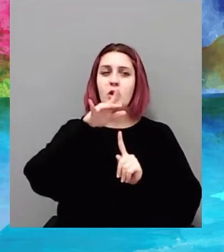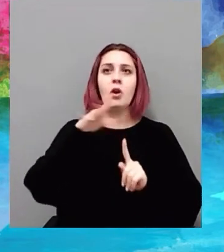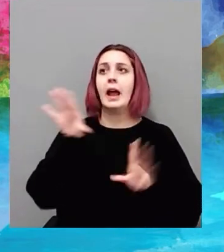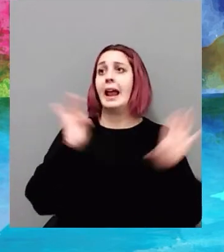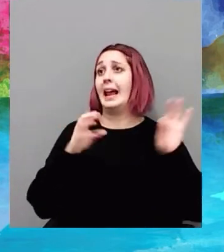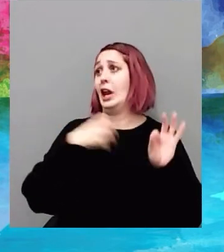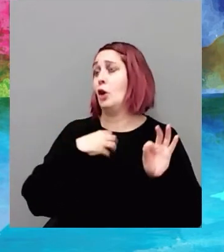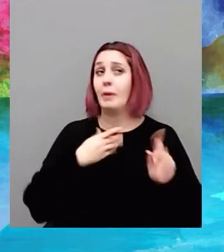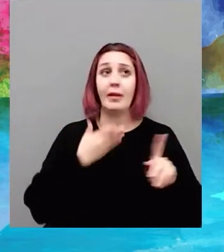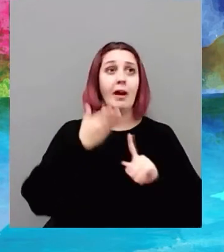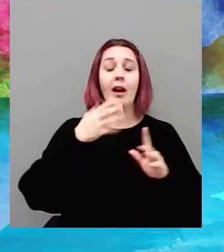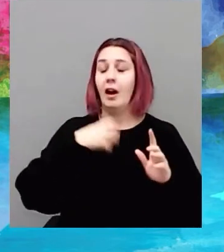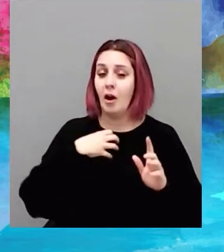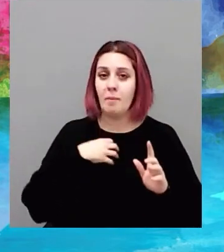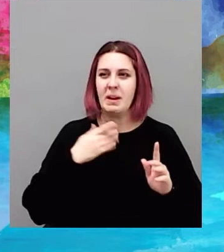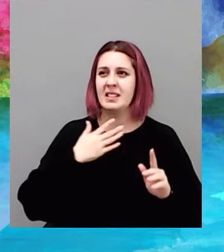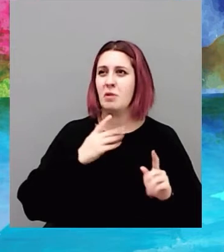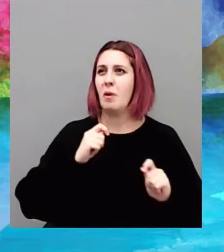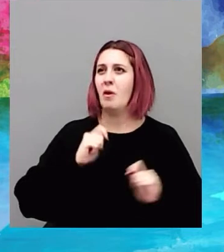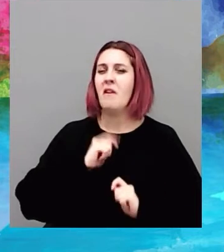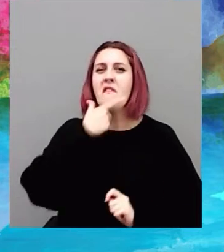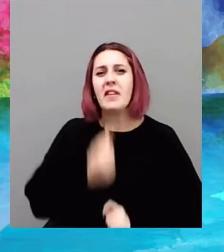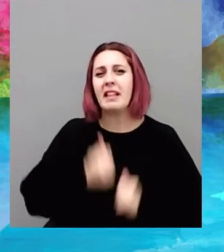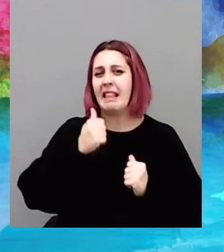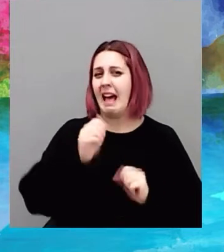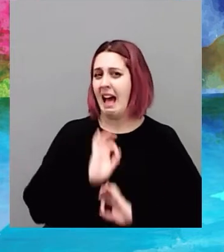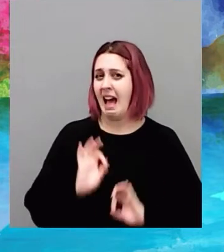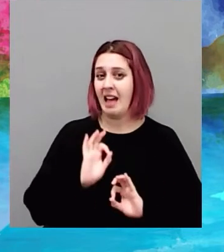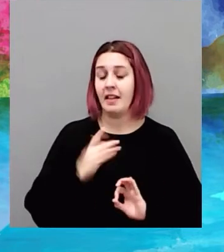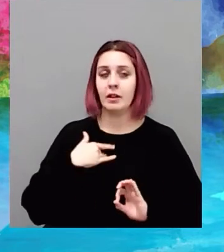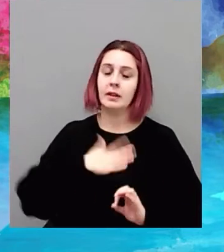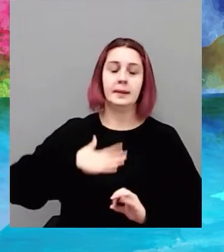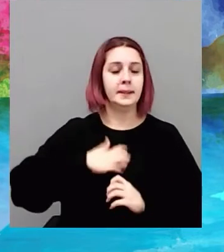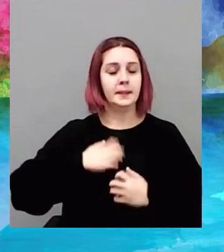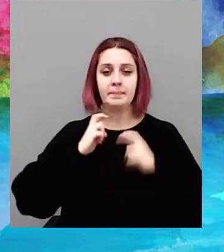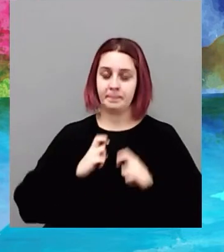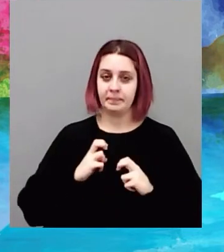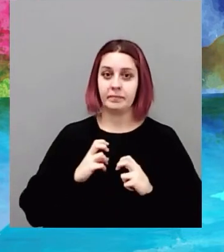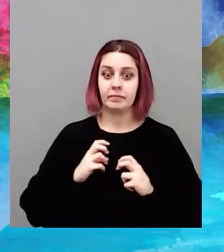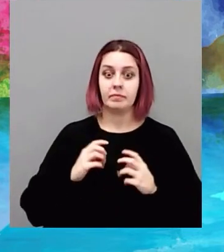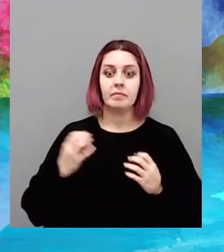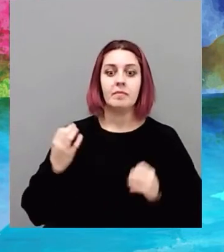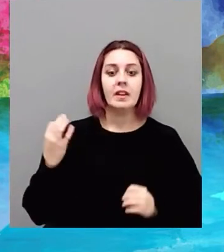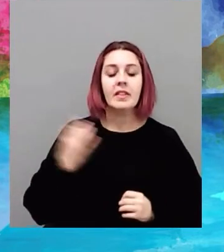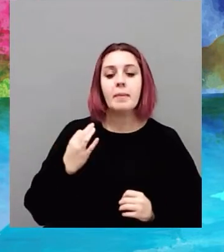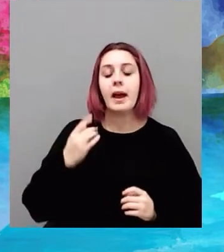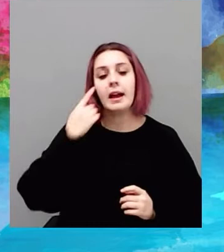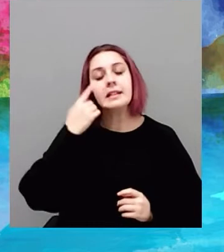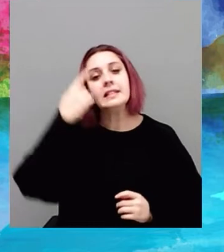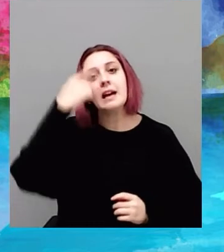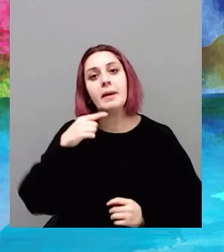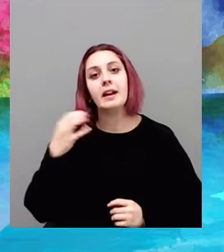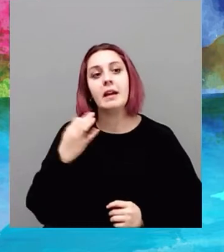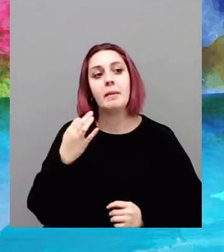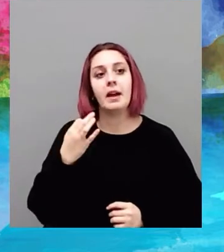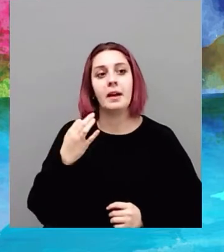when we're not in legible areas or non-friendly areas. So we needed to